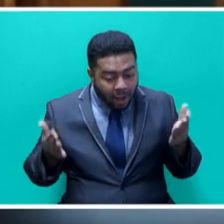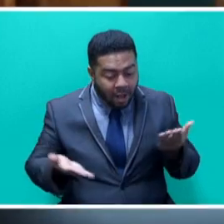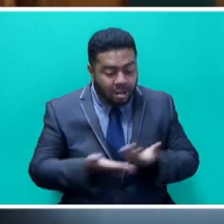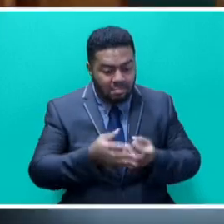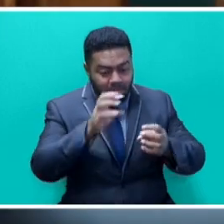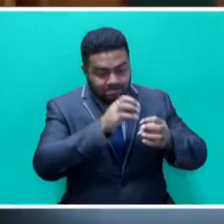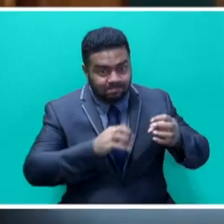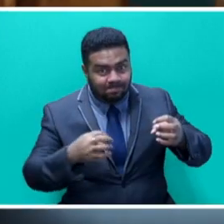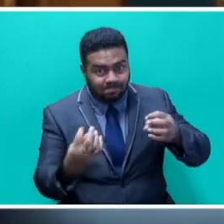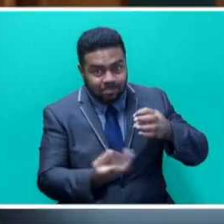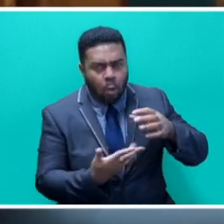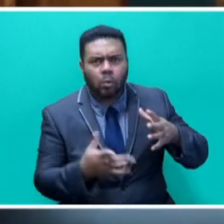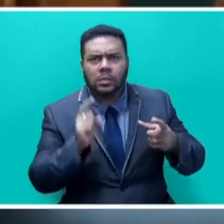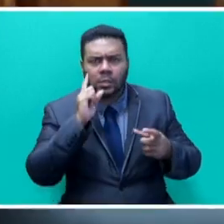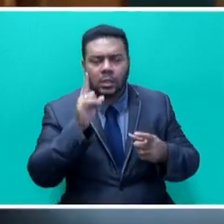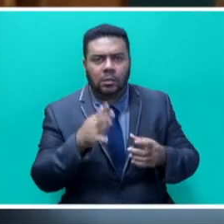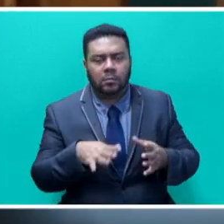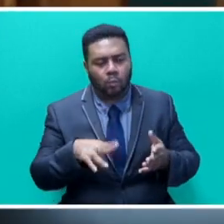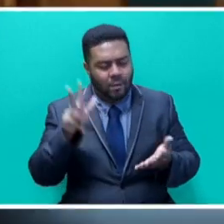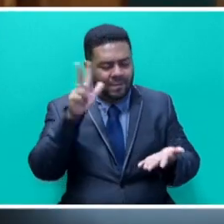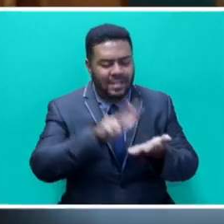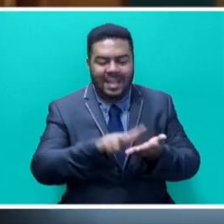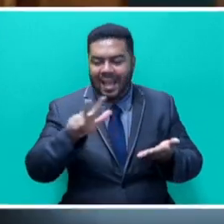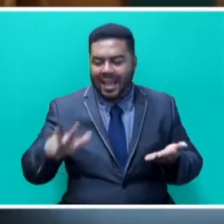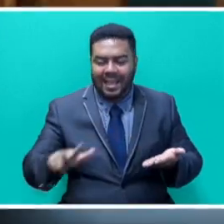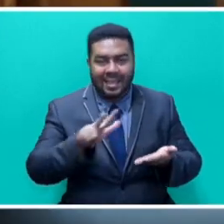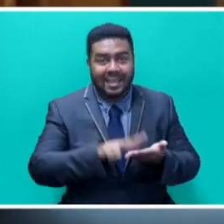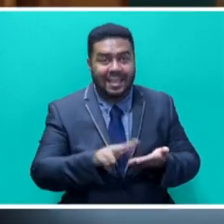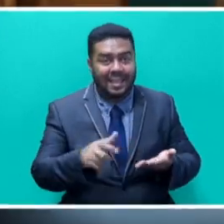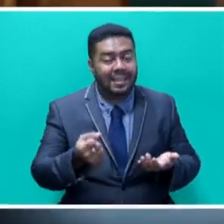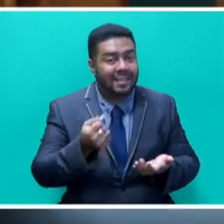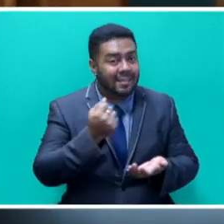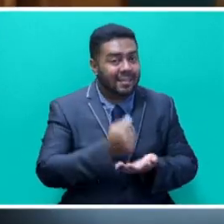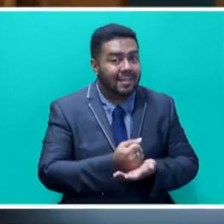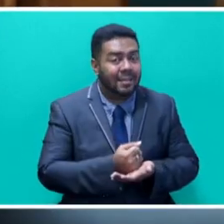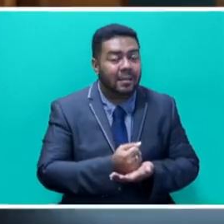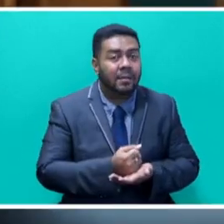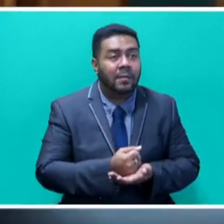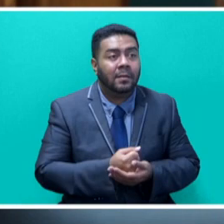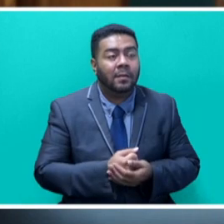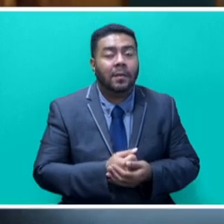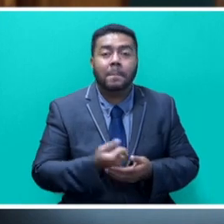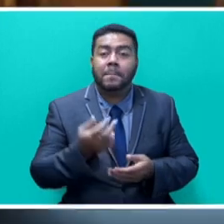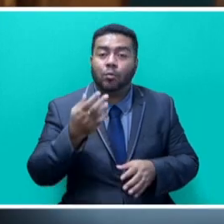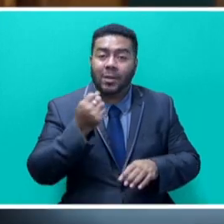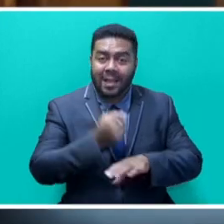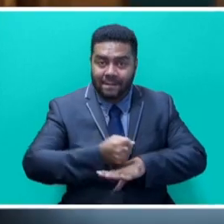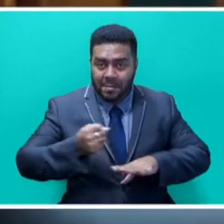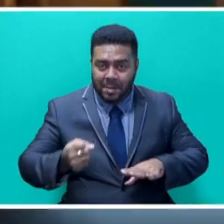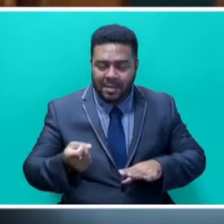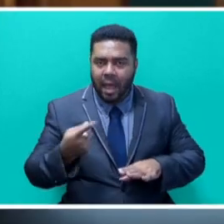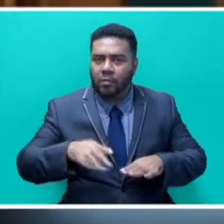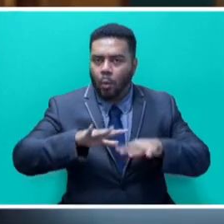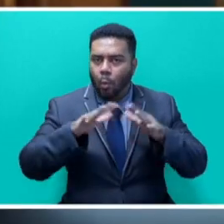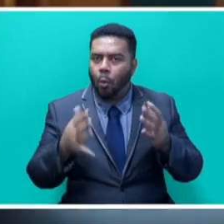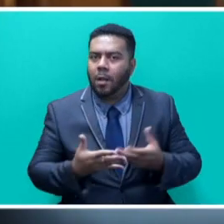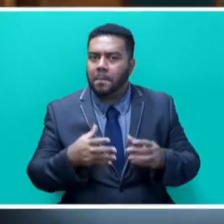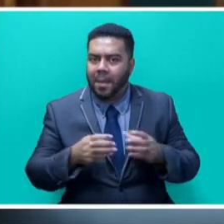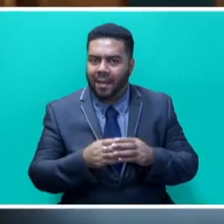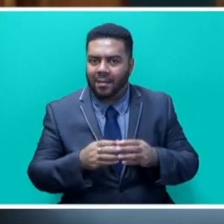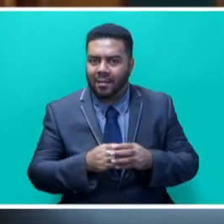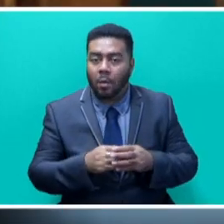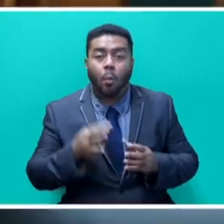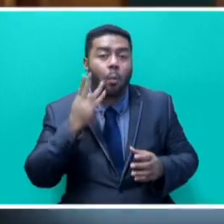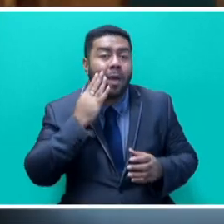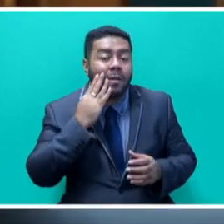This, Mr. Speaker, follows the signing of the Emission Reduction Payment Agreement, the EPA, between government and the World Bank in January